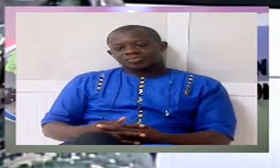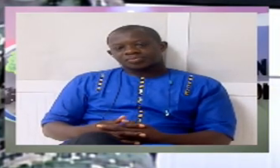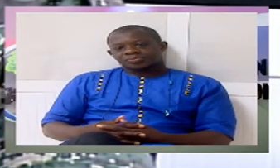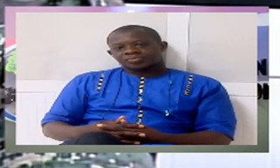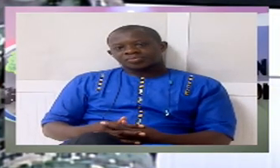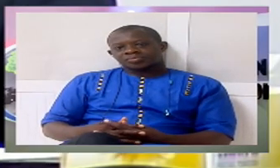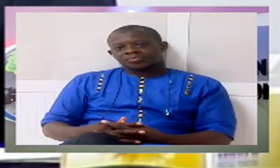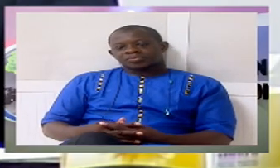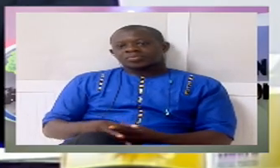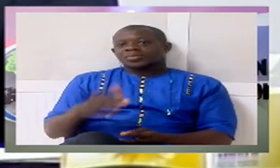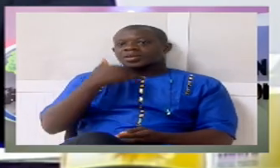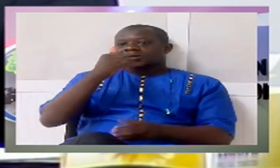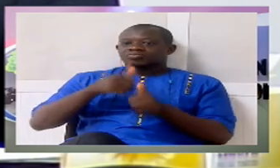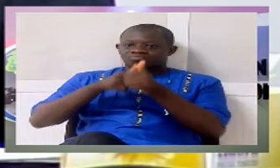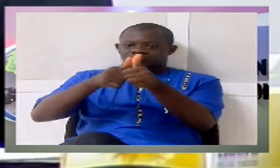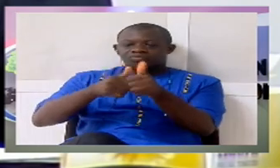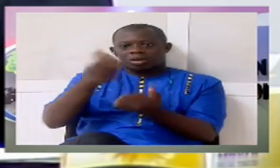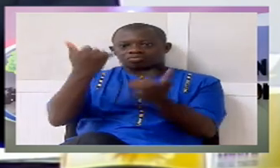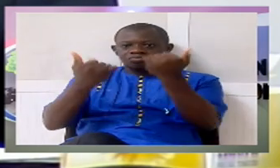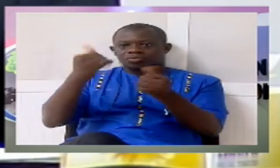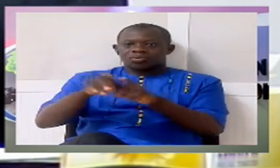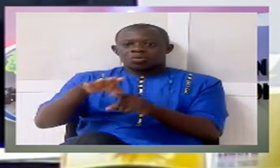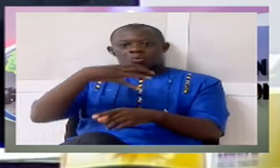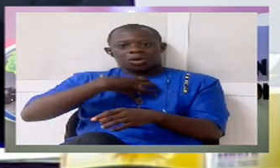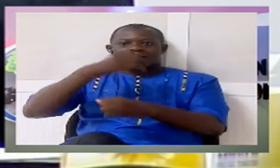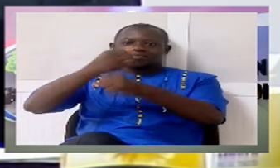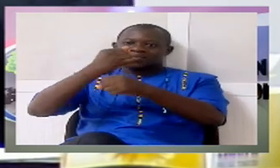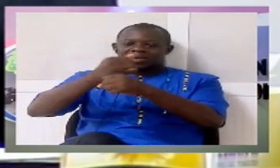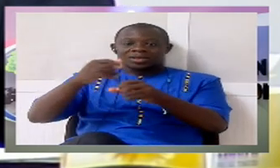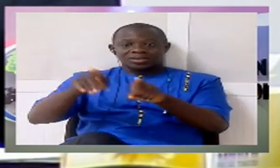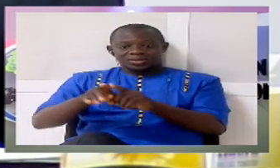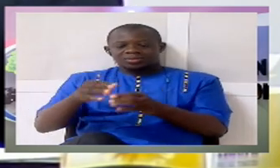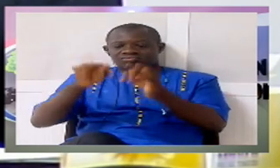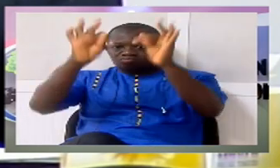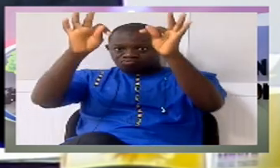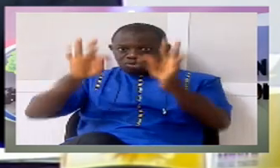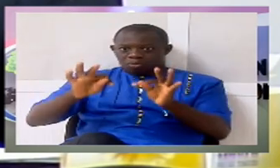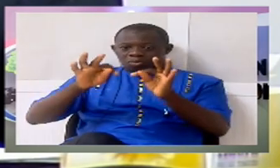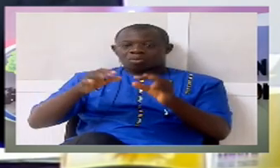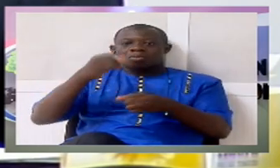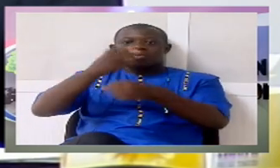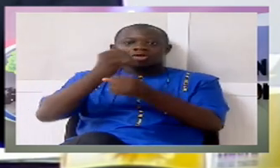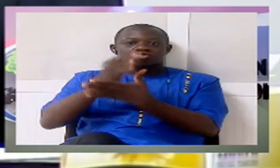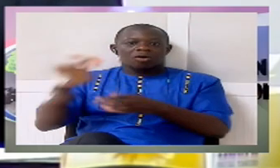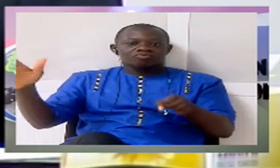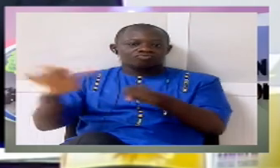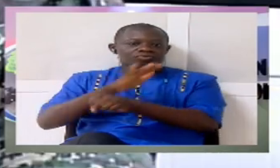The convoy itself was designed to ensure the full protection of the president.